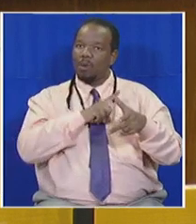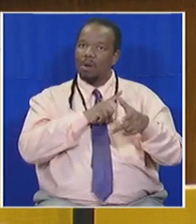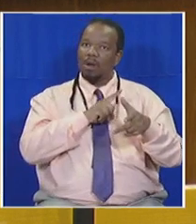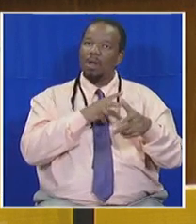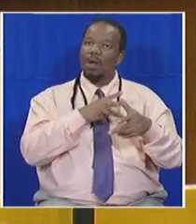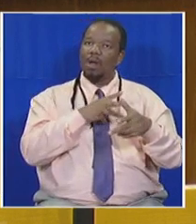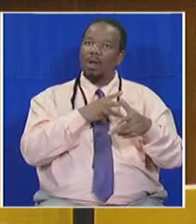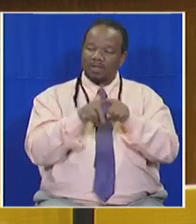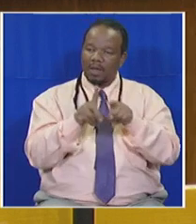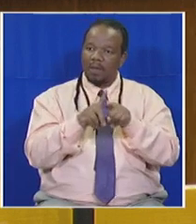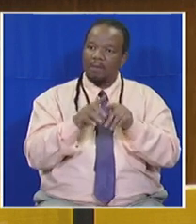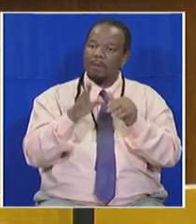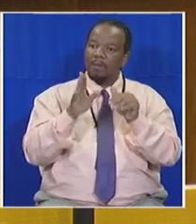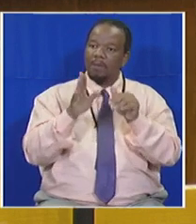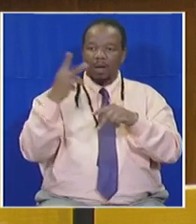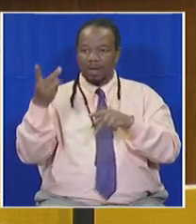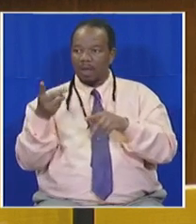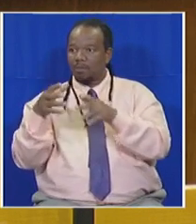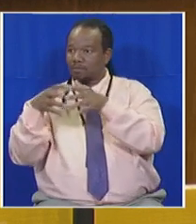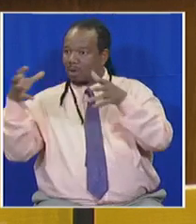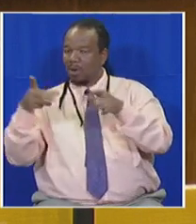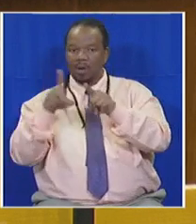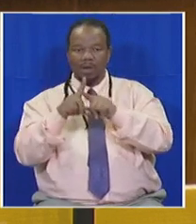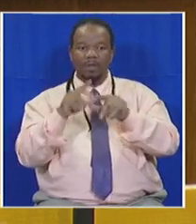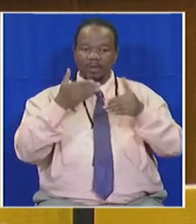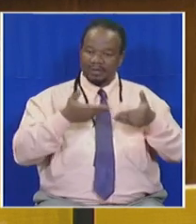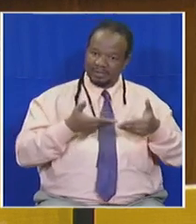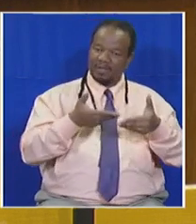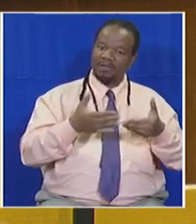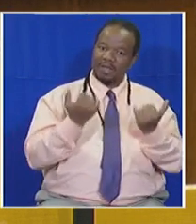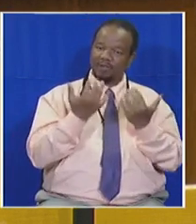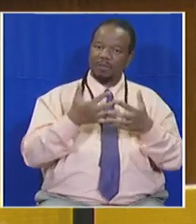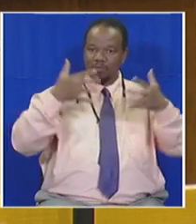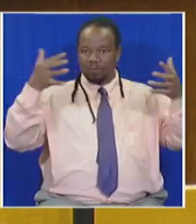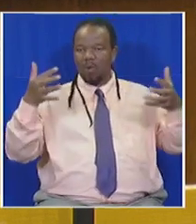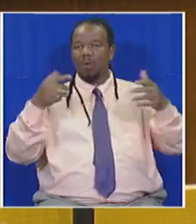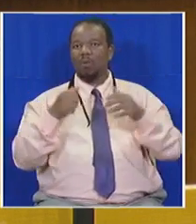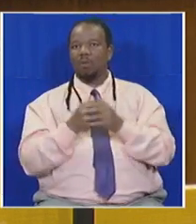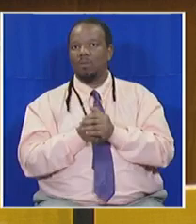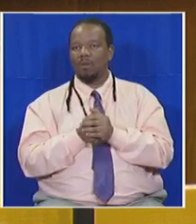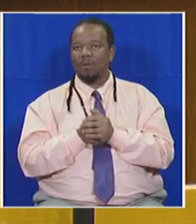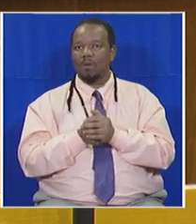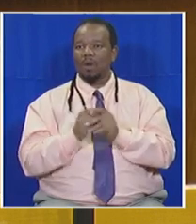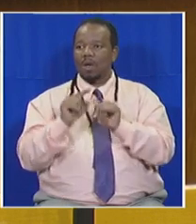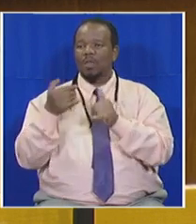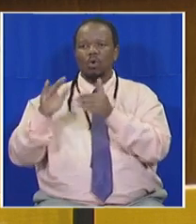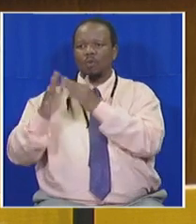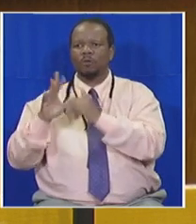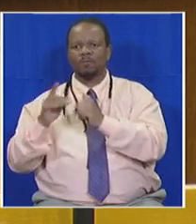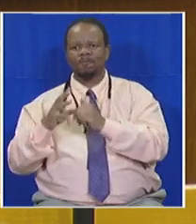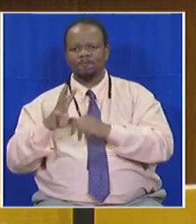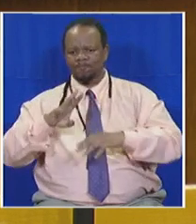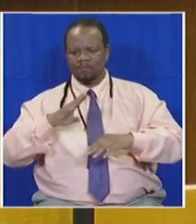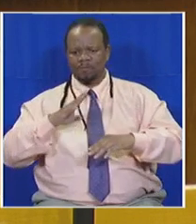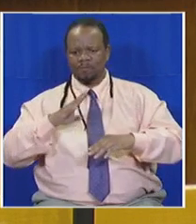levels of service expectations, which results in communities becoming impatient with the rate